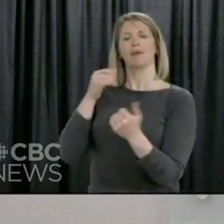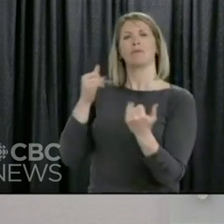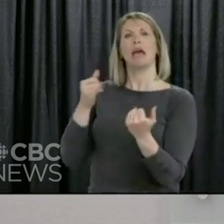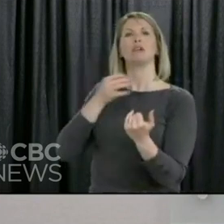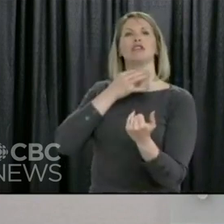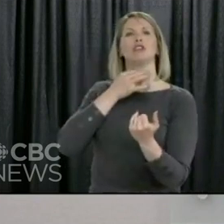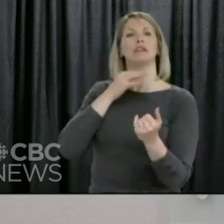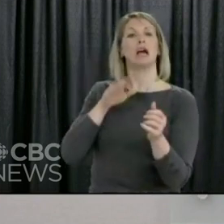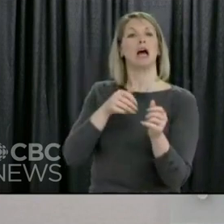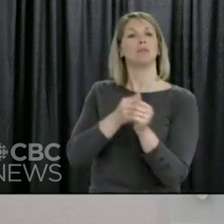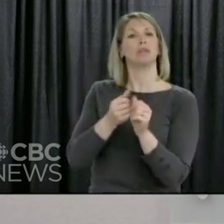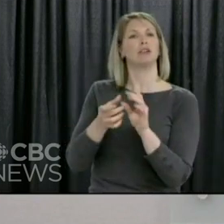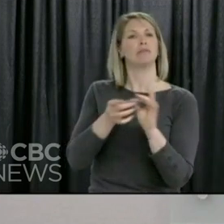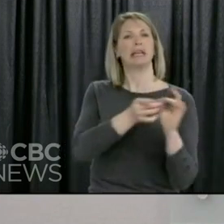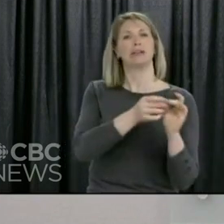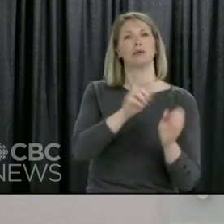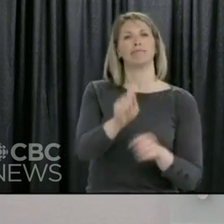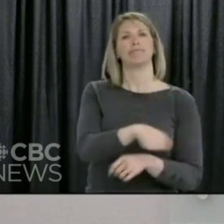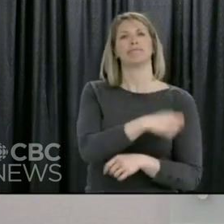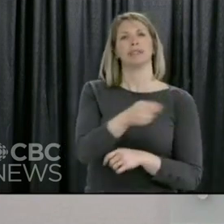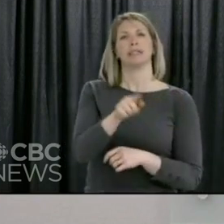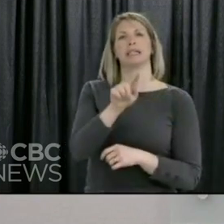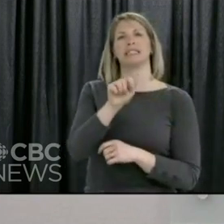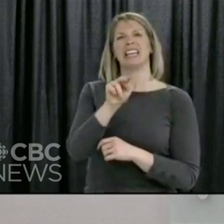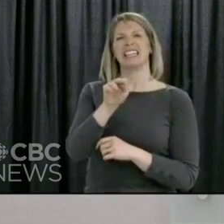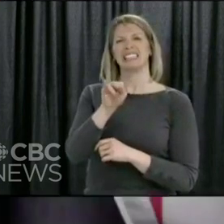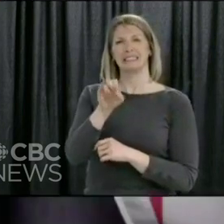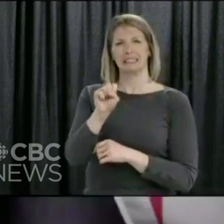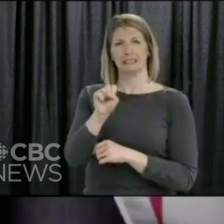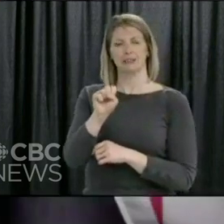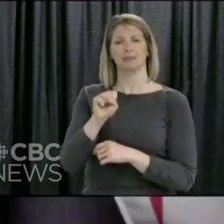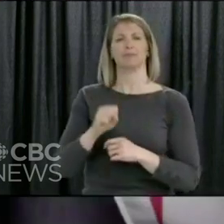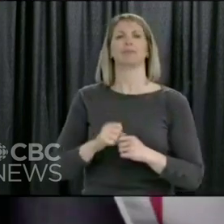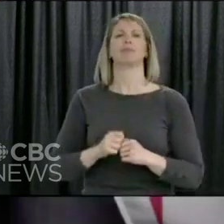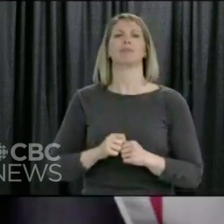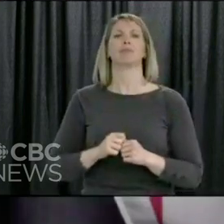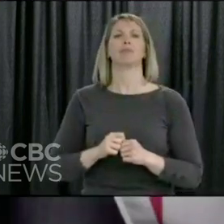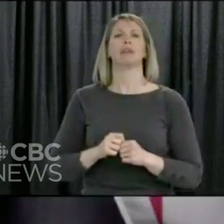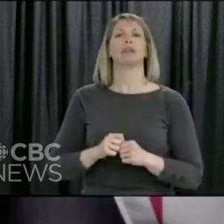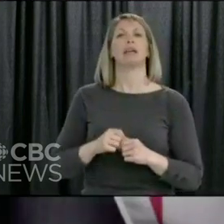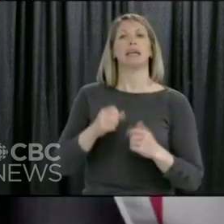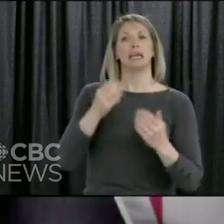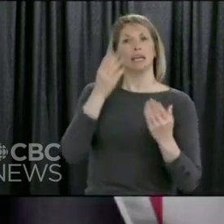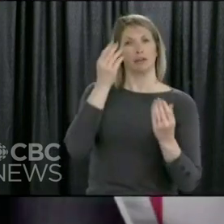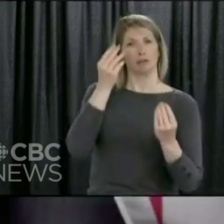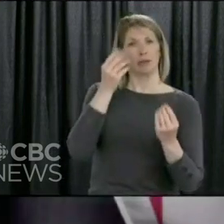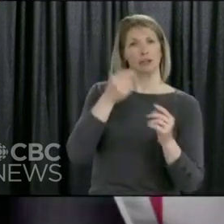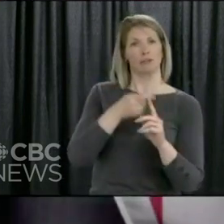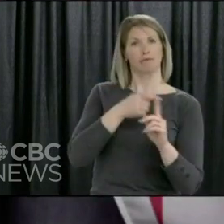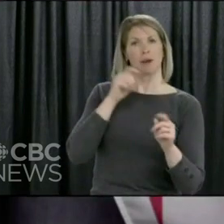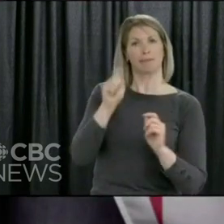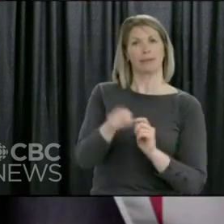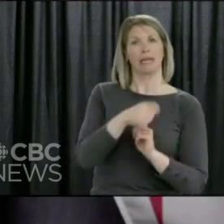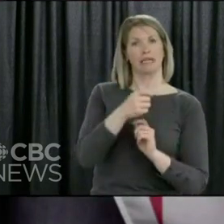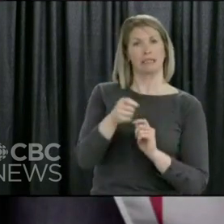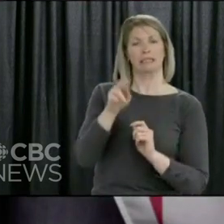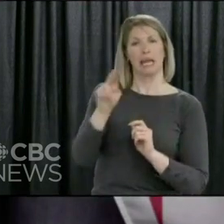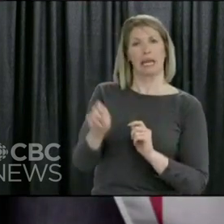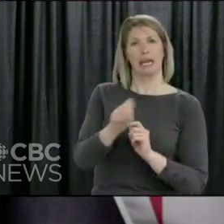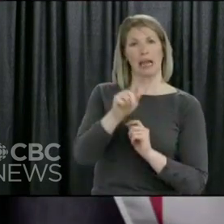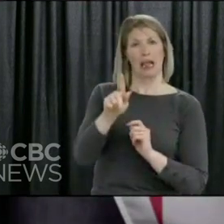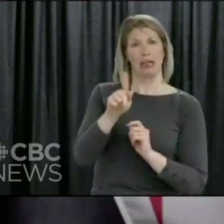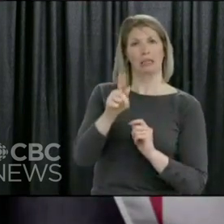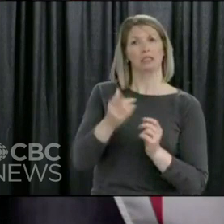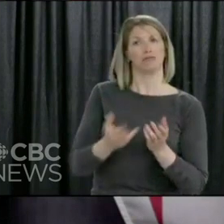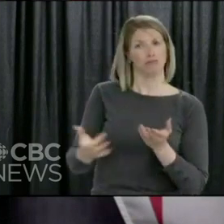one of the only provinces who won't allow tennis? Yes, so we have gotten information from Tennis Newfoundland and Labrador, and we are reviewing it.